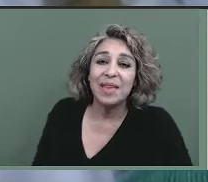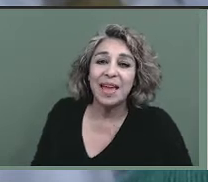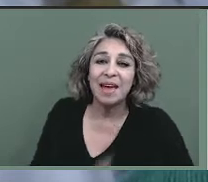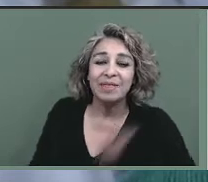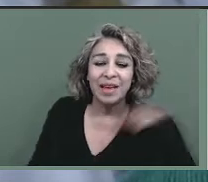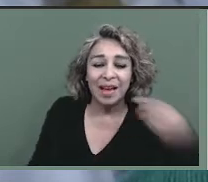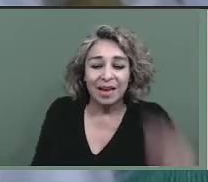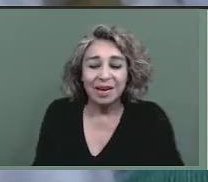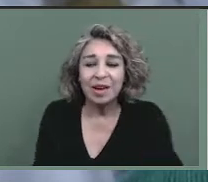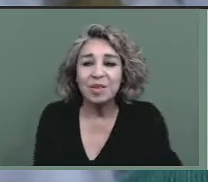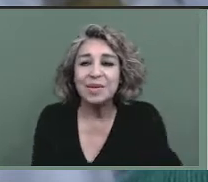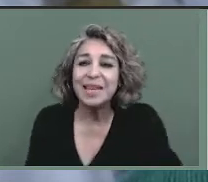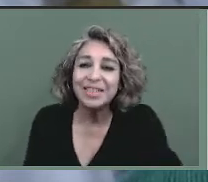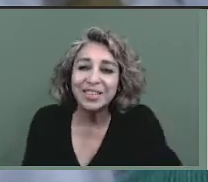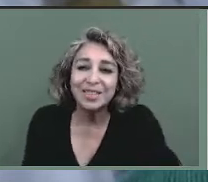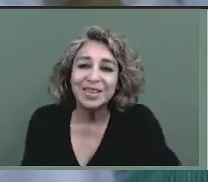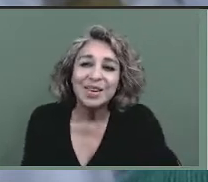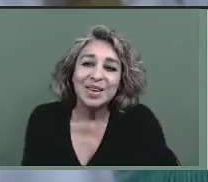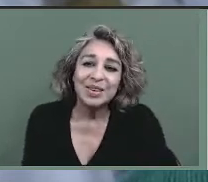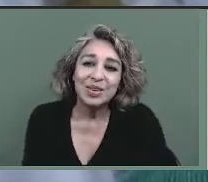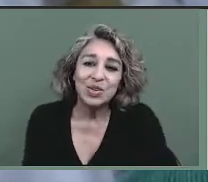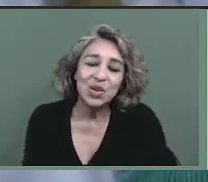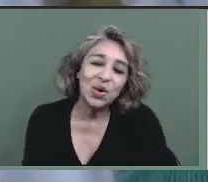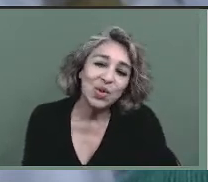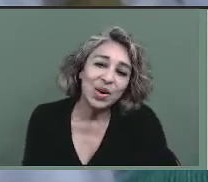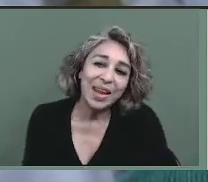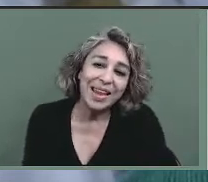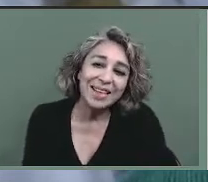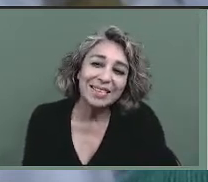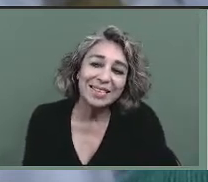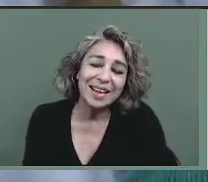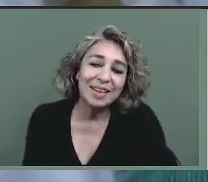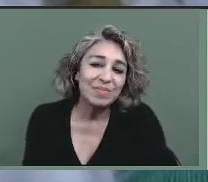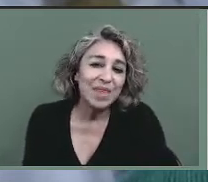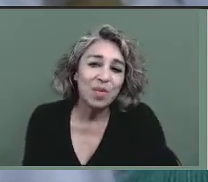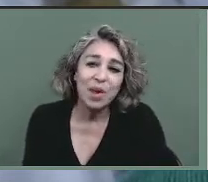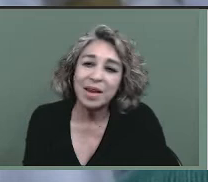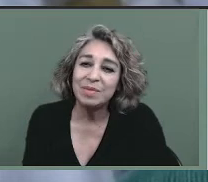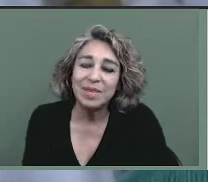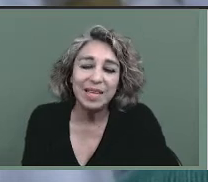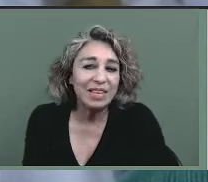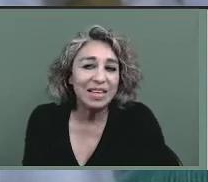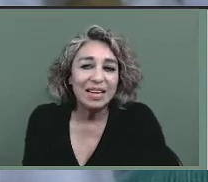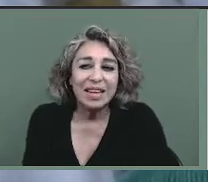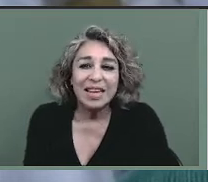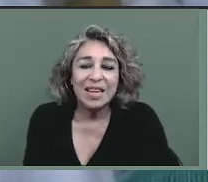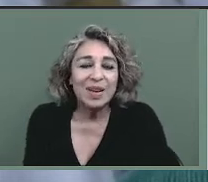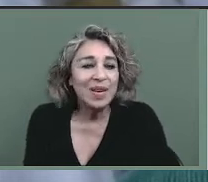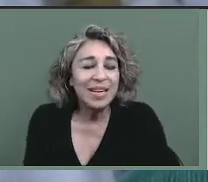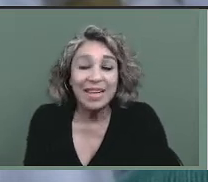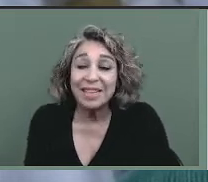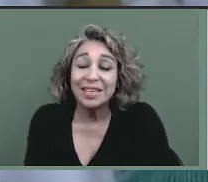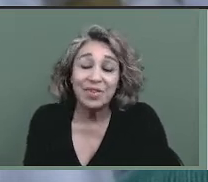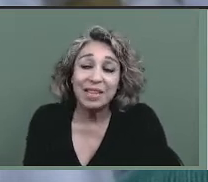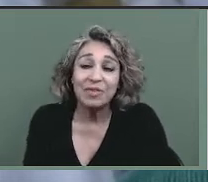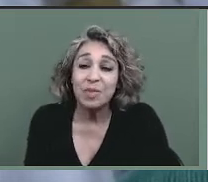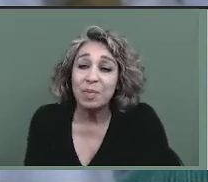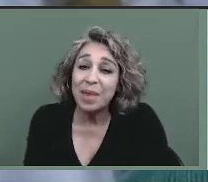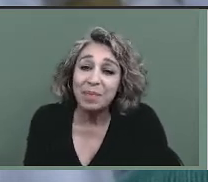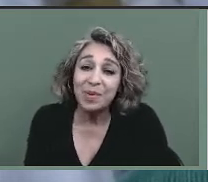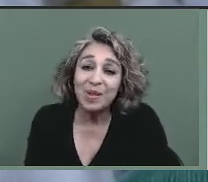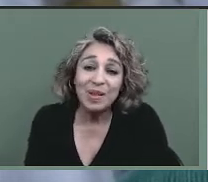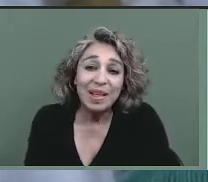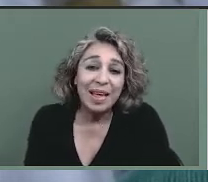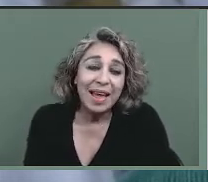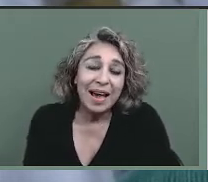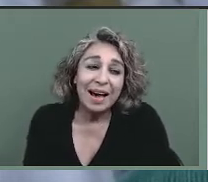If they have documentation to show their case, they want him to give it, you know, he takes it directly from the